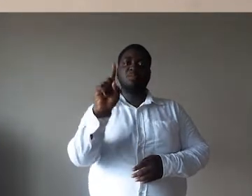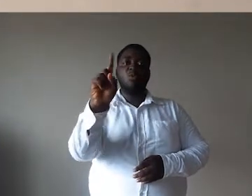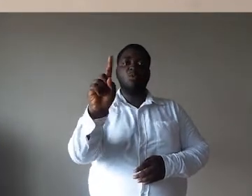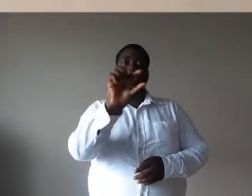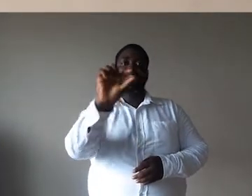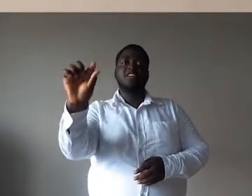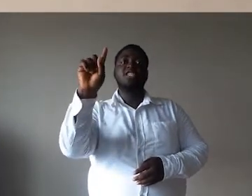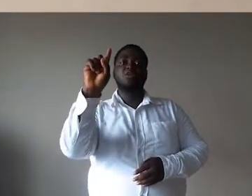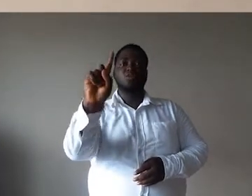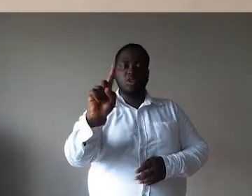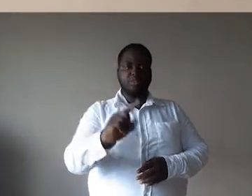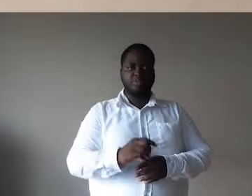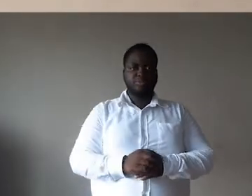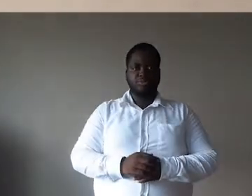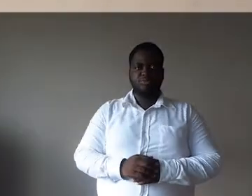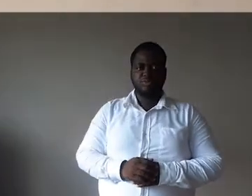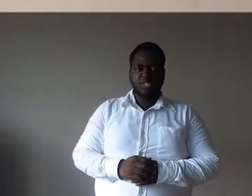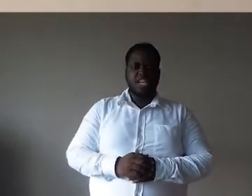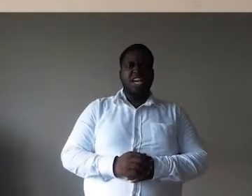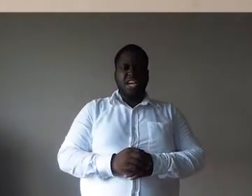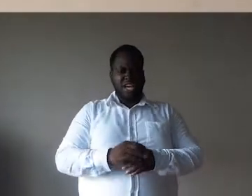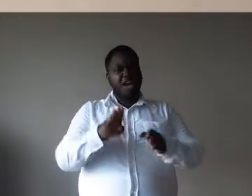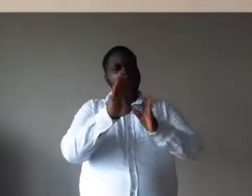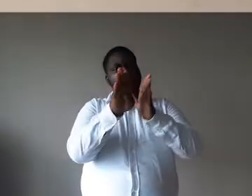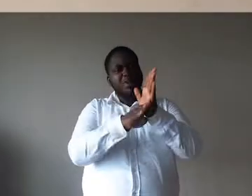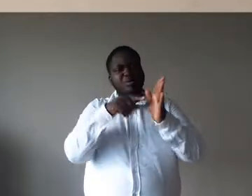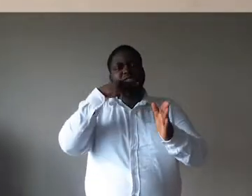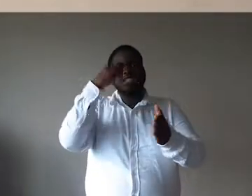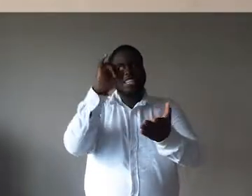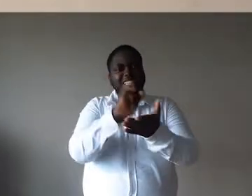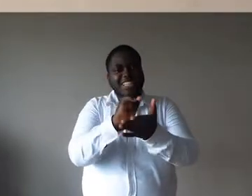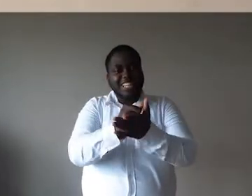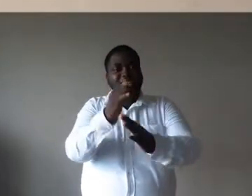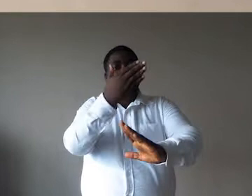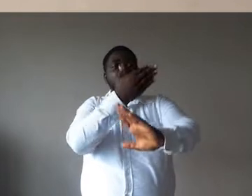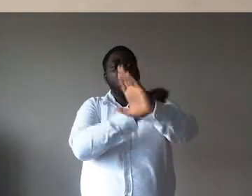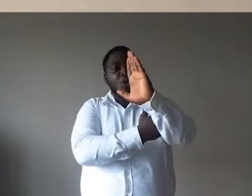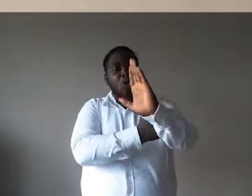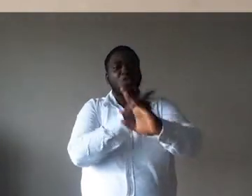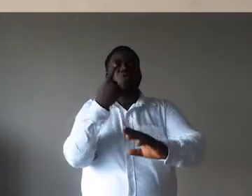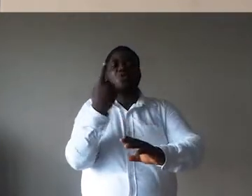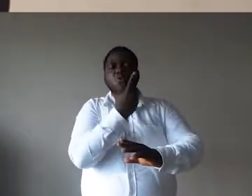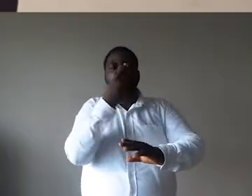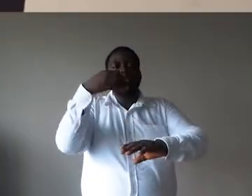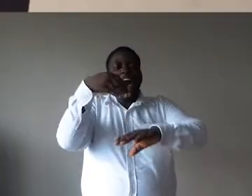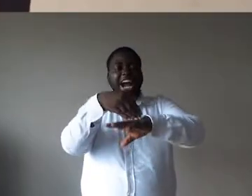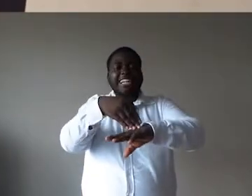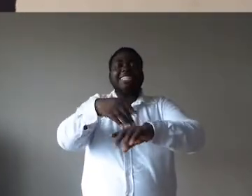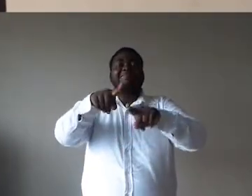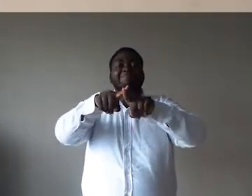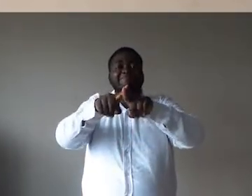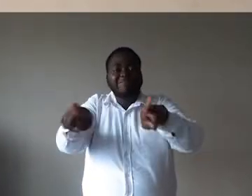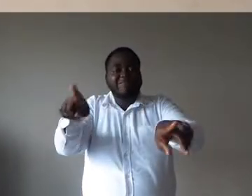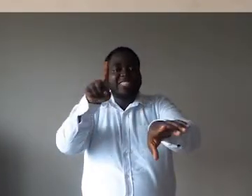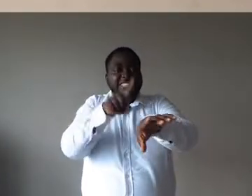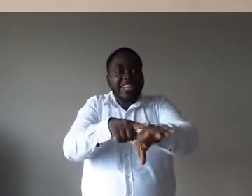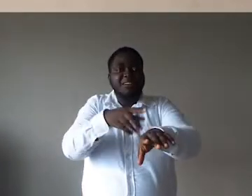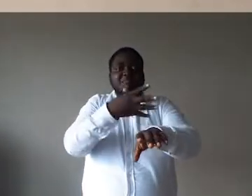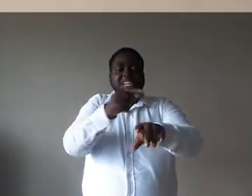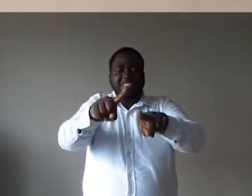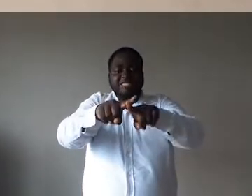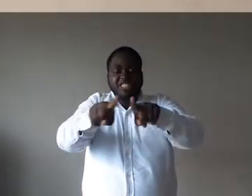tells us something beautiful. Let's listen. The Bible says that God, who at various times and in different